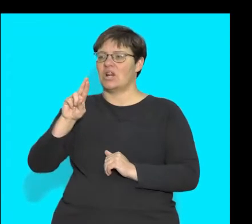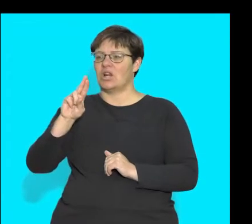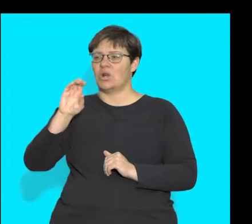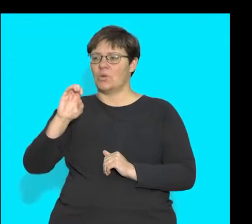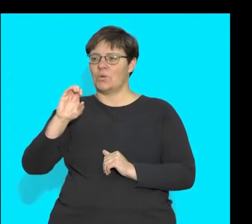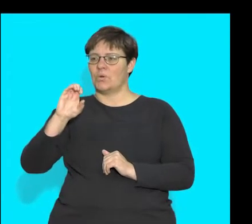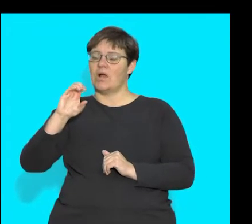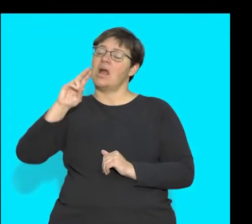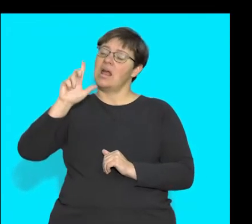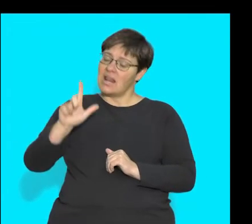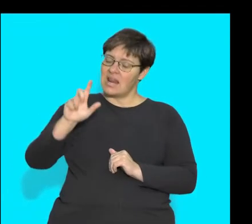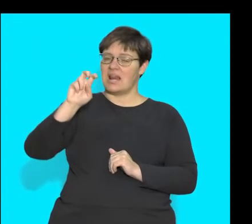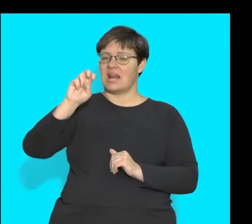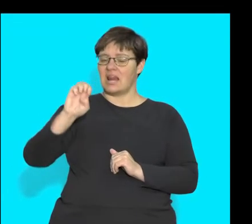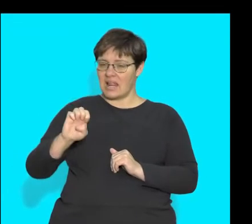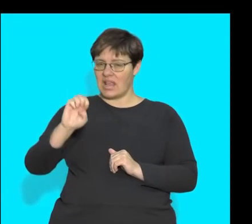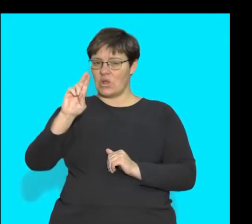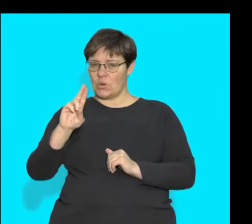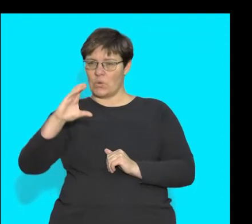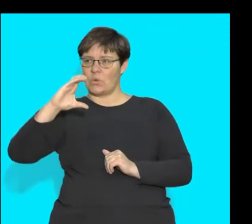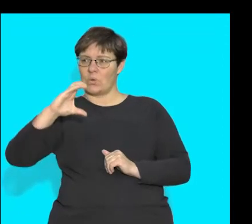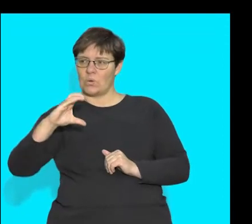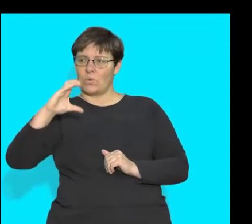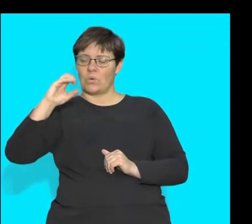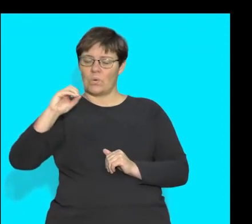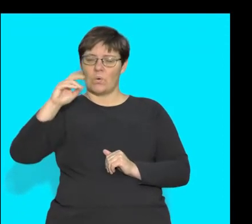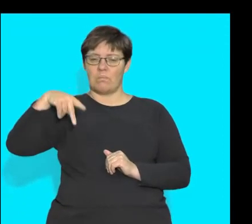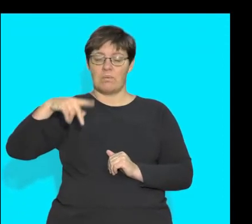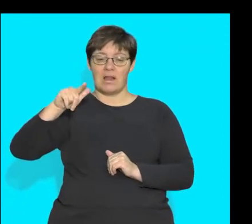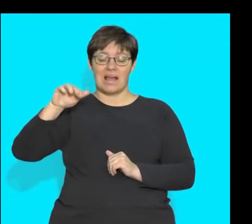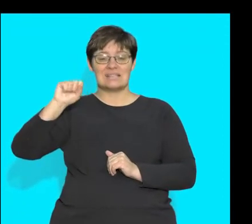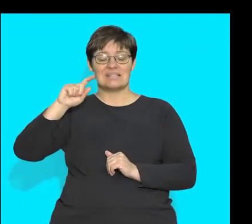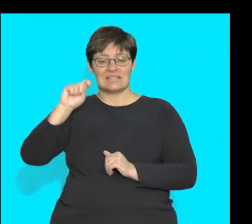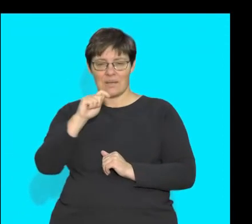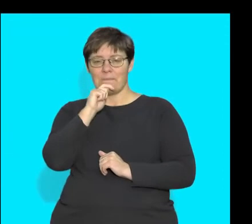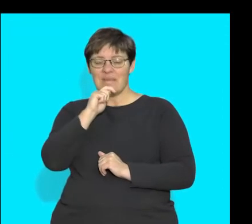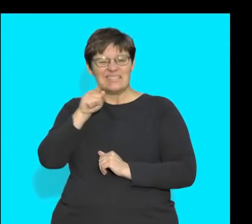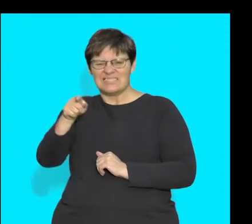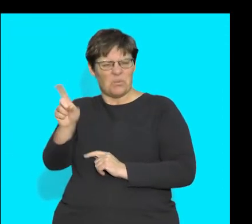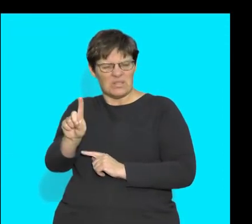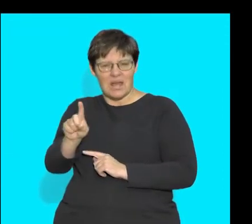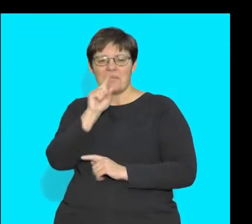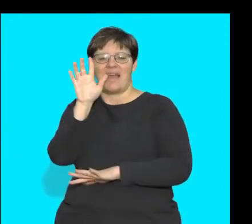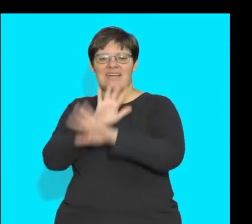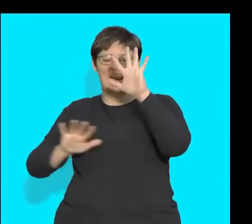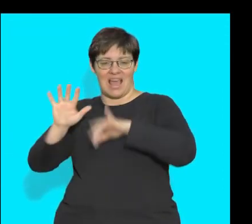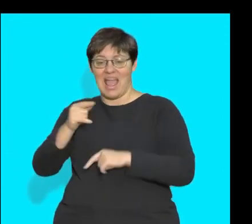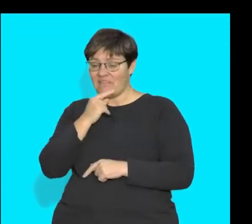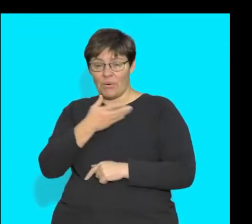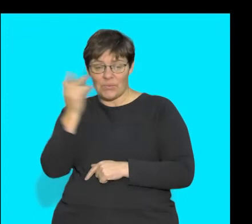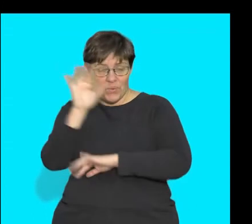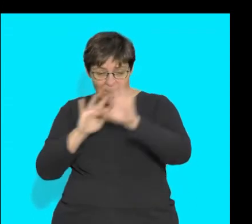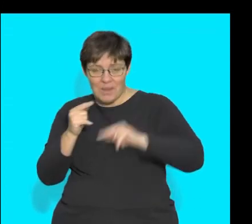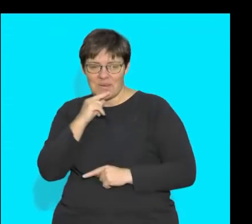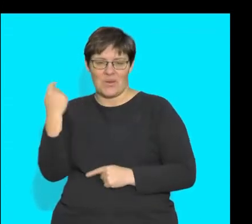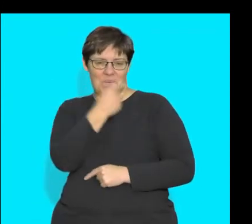something that's colorless. Can you see here? If I didn't have the blue, it would be white. And what it actually is, all